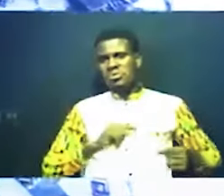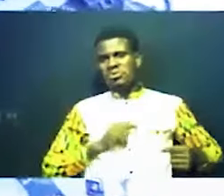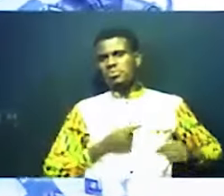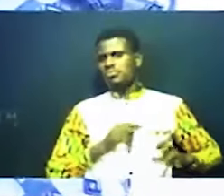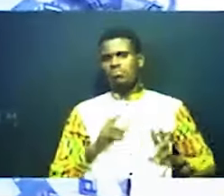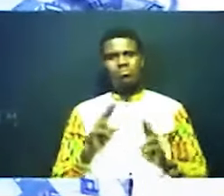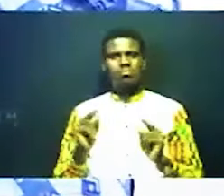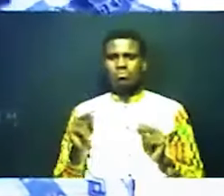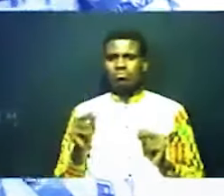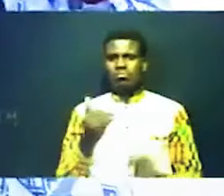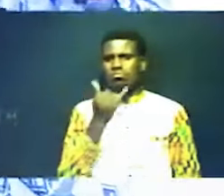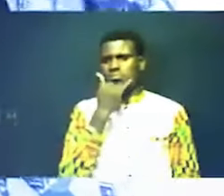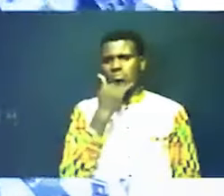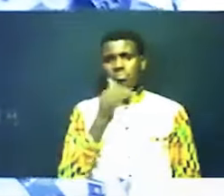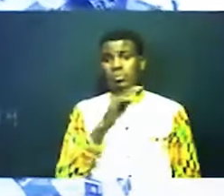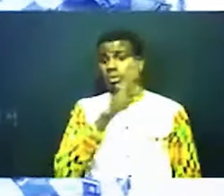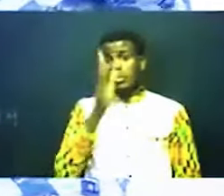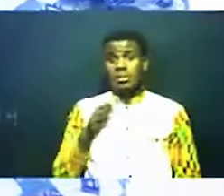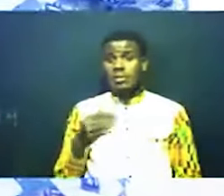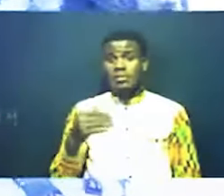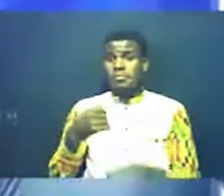bitterness. I